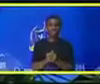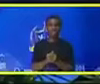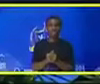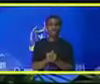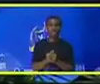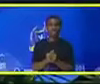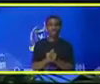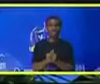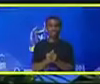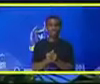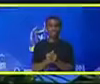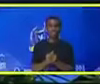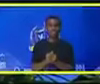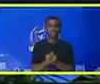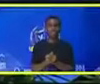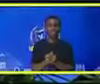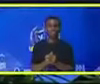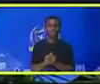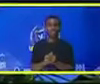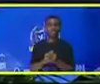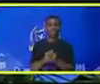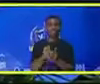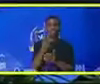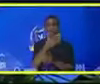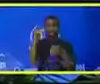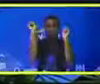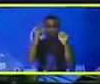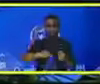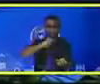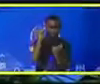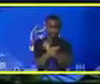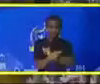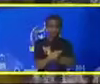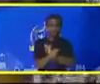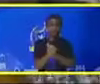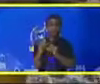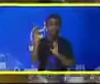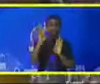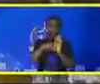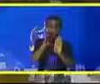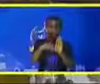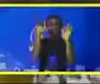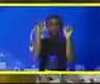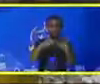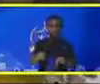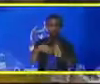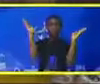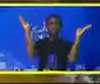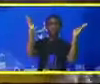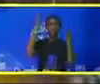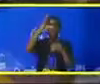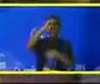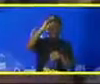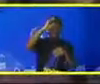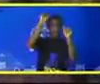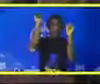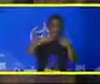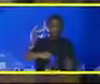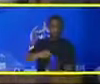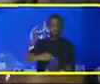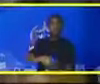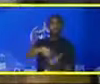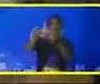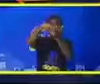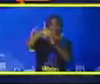condition, things can change. Doors can open. Men can rise.